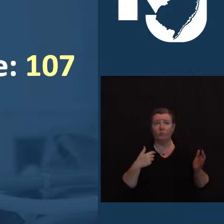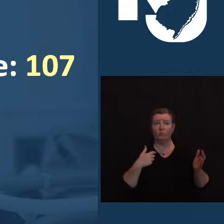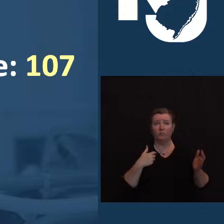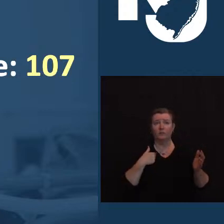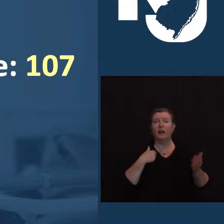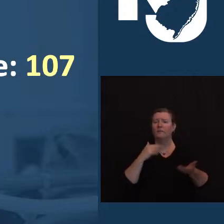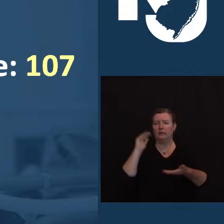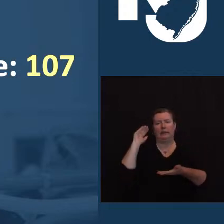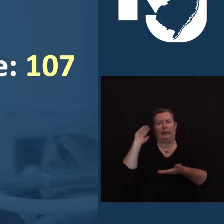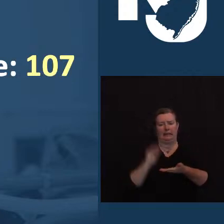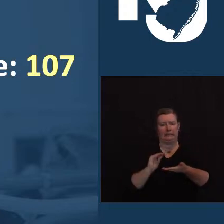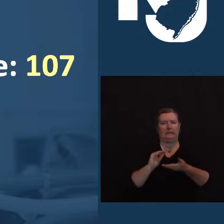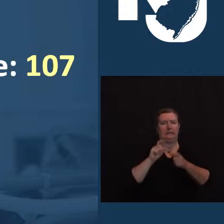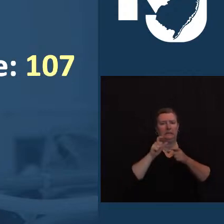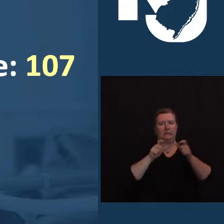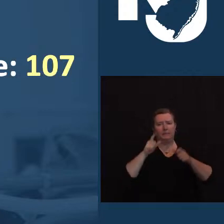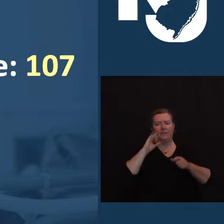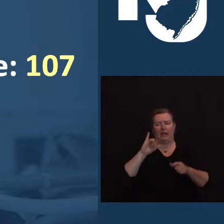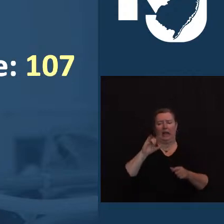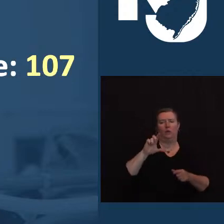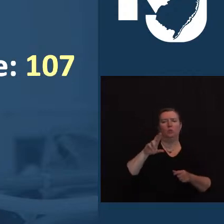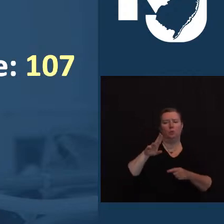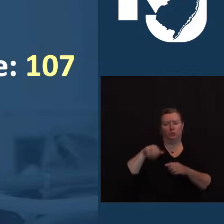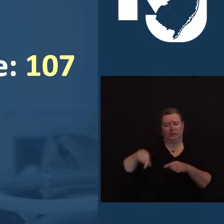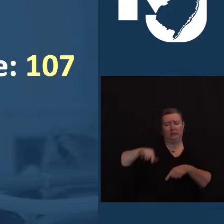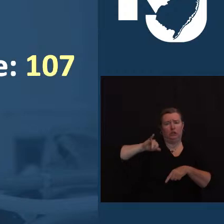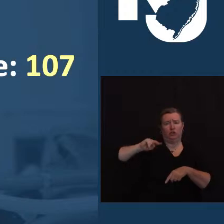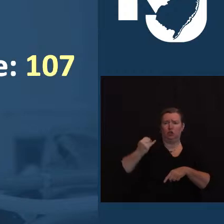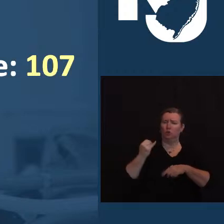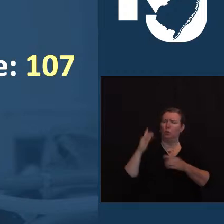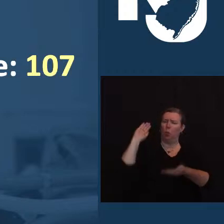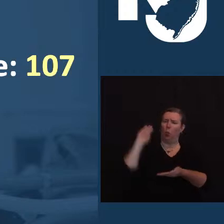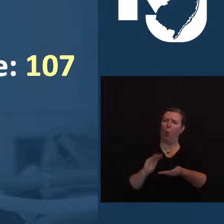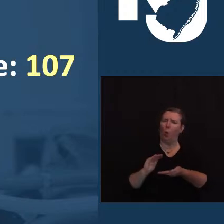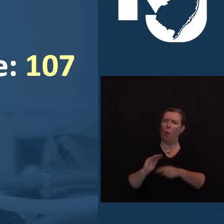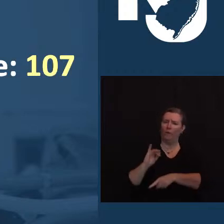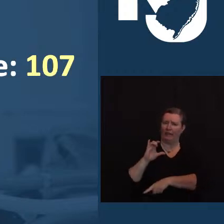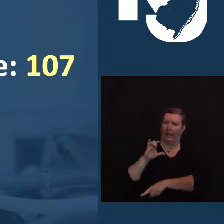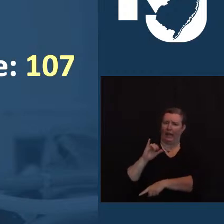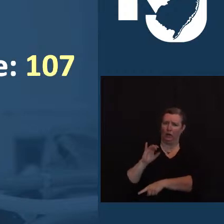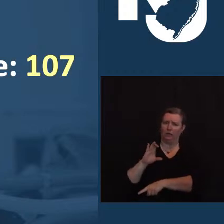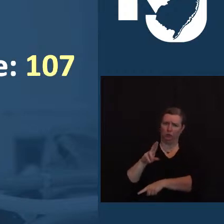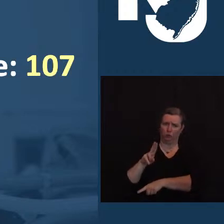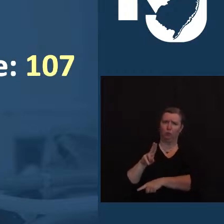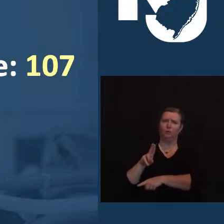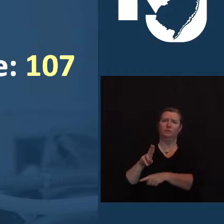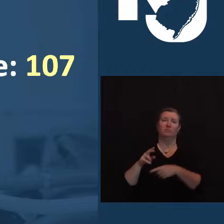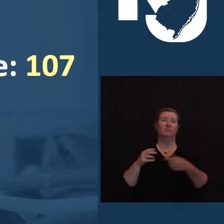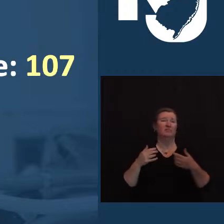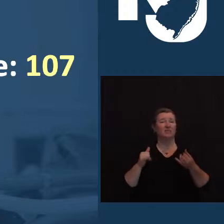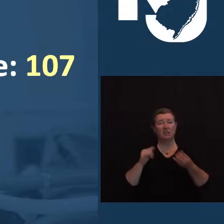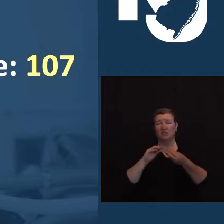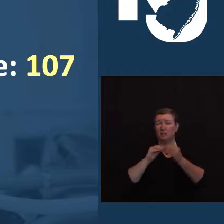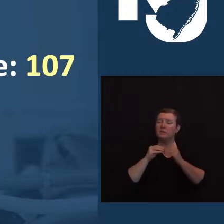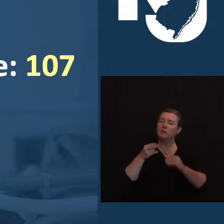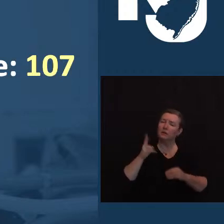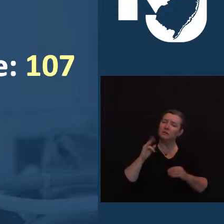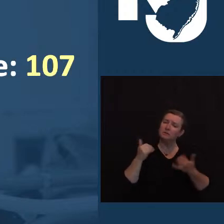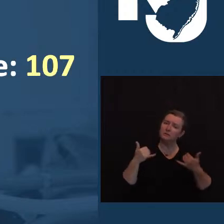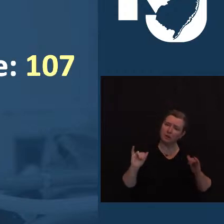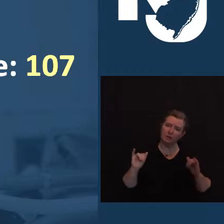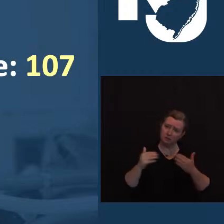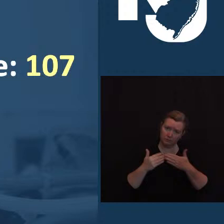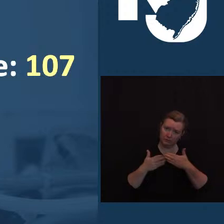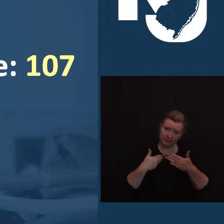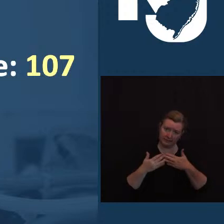taken up by COVID patients. That's little solace given that we're at our highest numbers overall since mid-May, but it also speaks